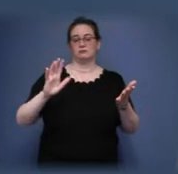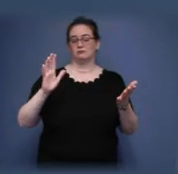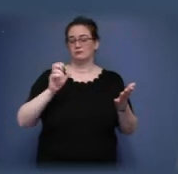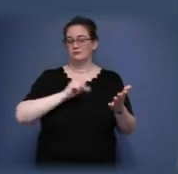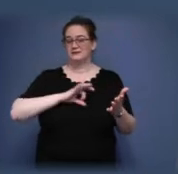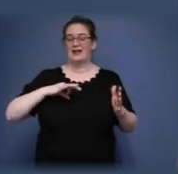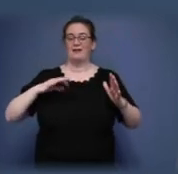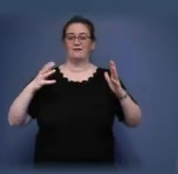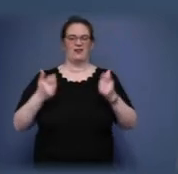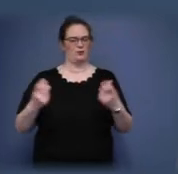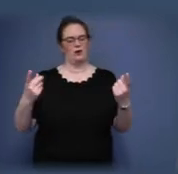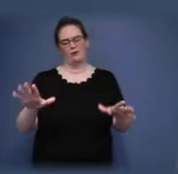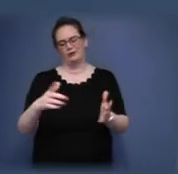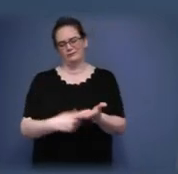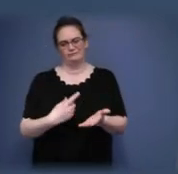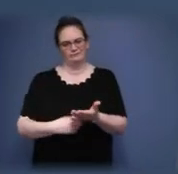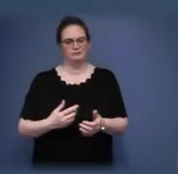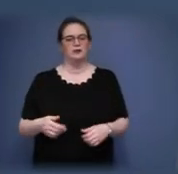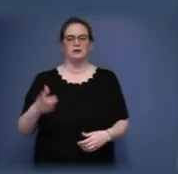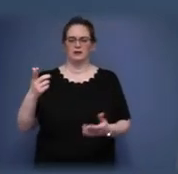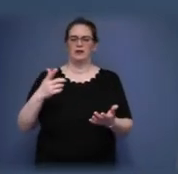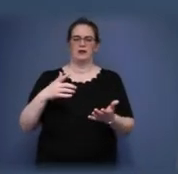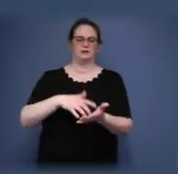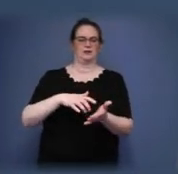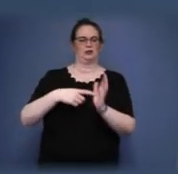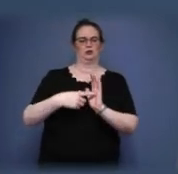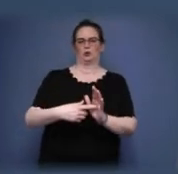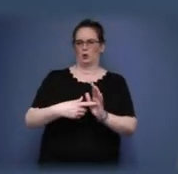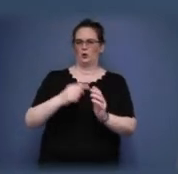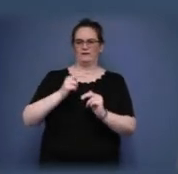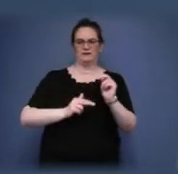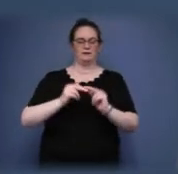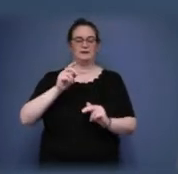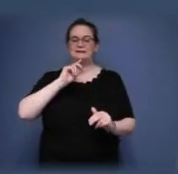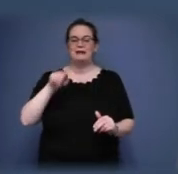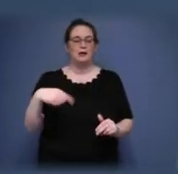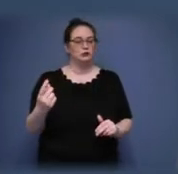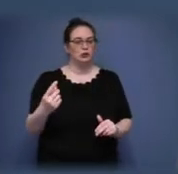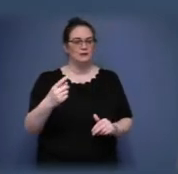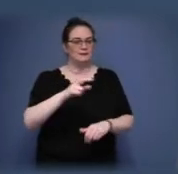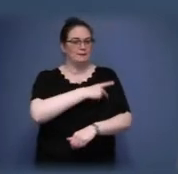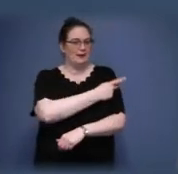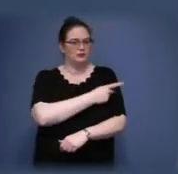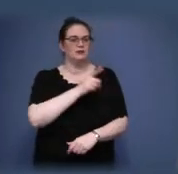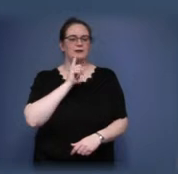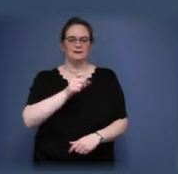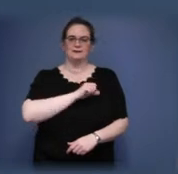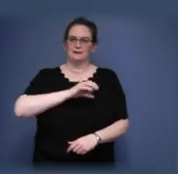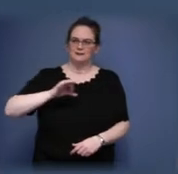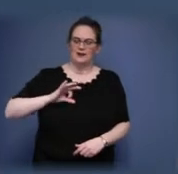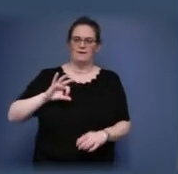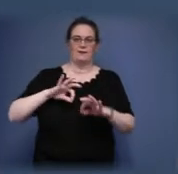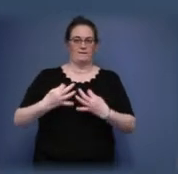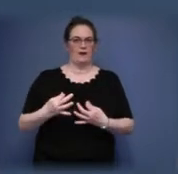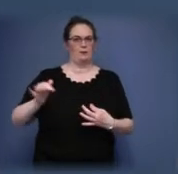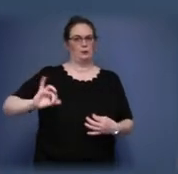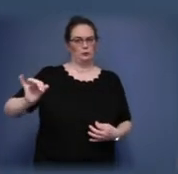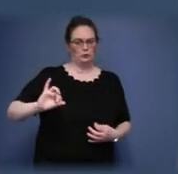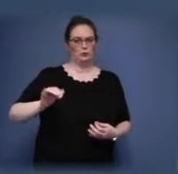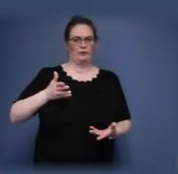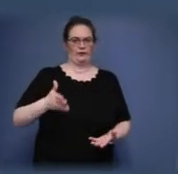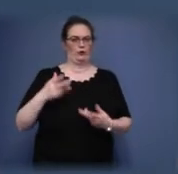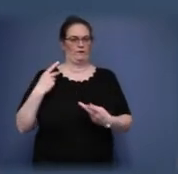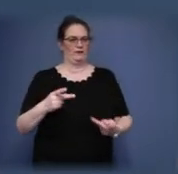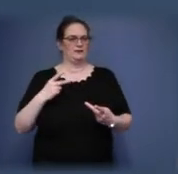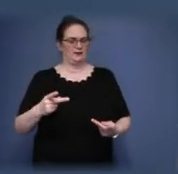know you already went over this. Studies show in facilities, it's not just the patients, it's the staff and the family members who are also there